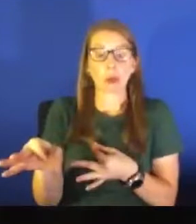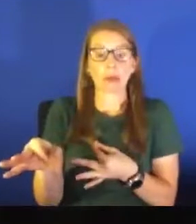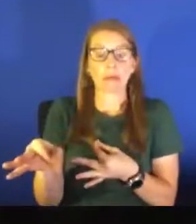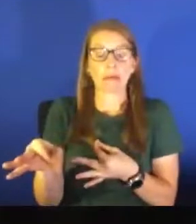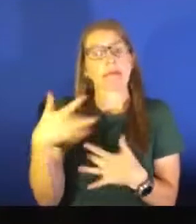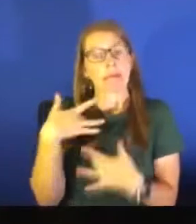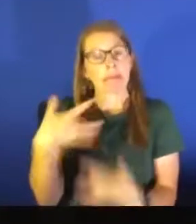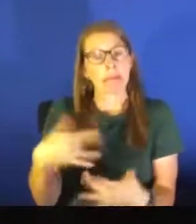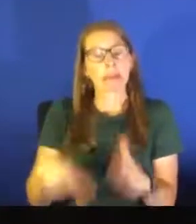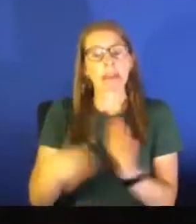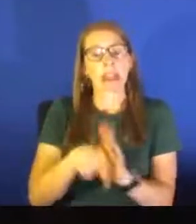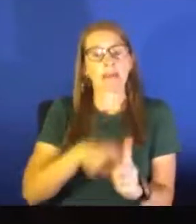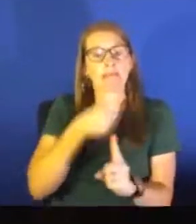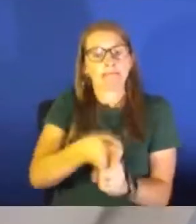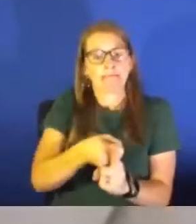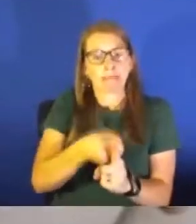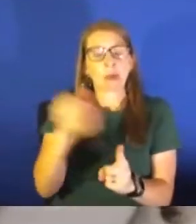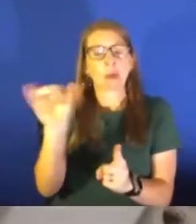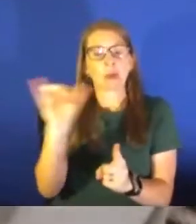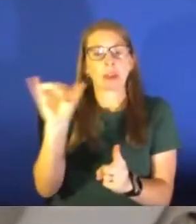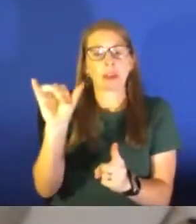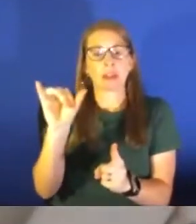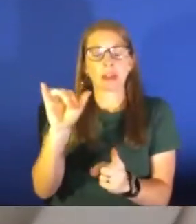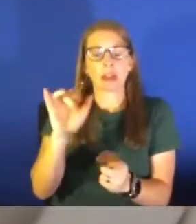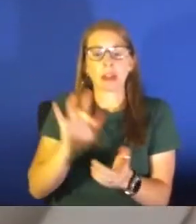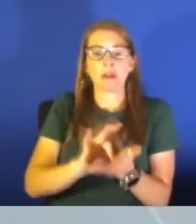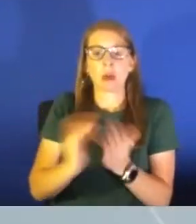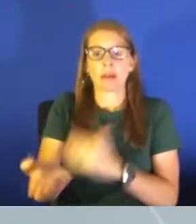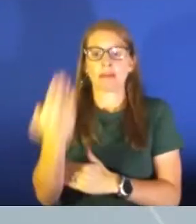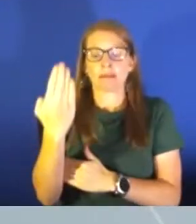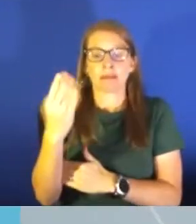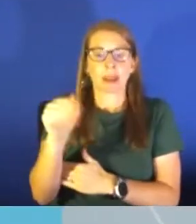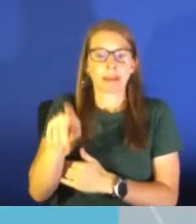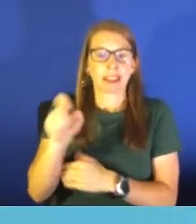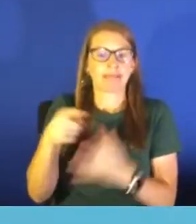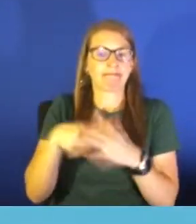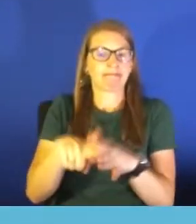negative impact too. The Morning Medical Update starts now.